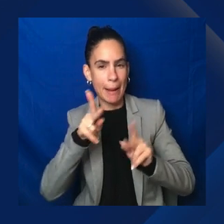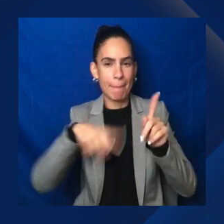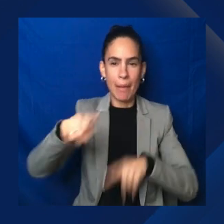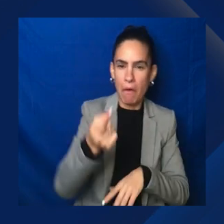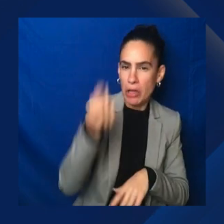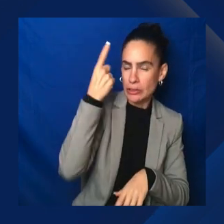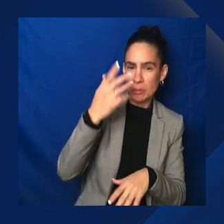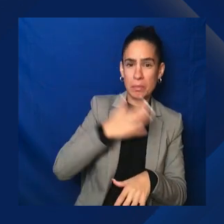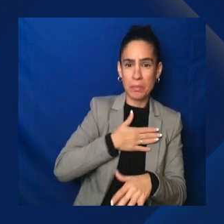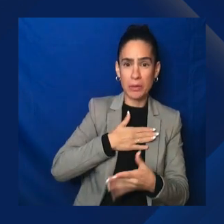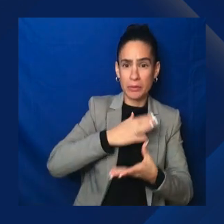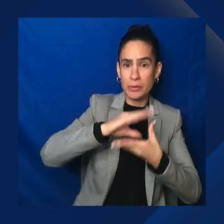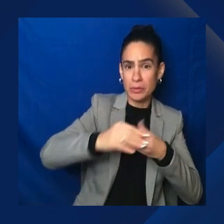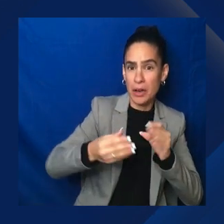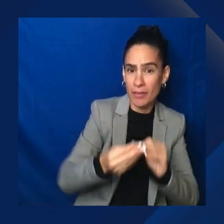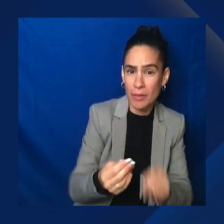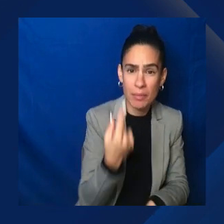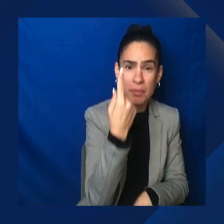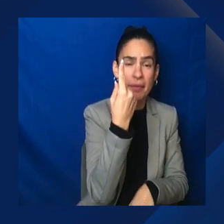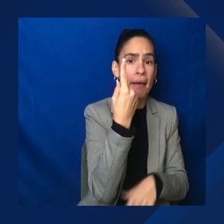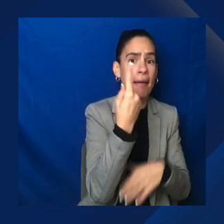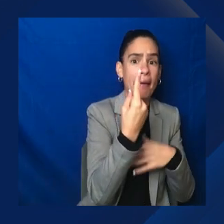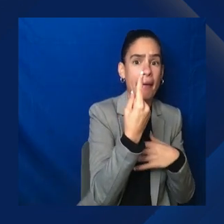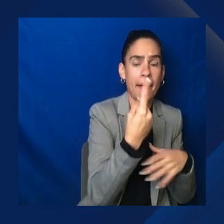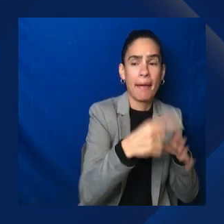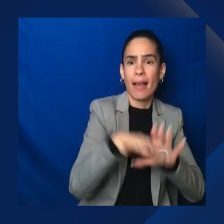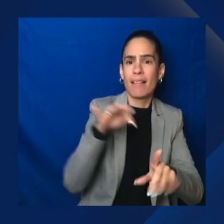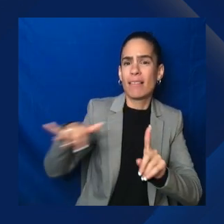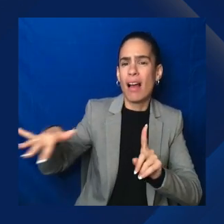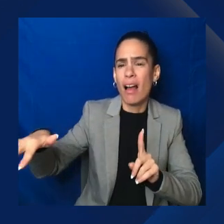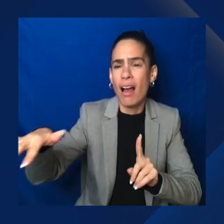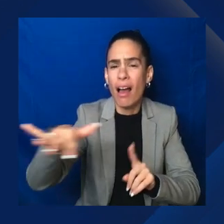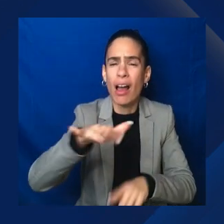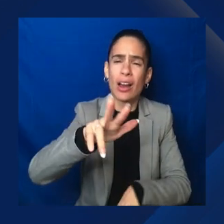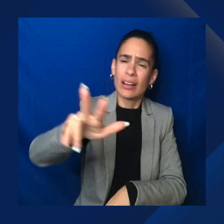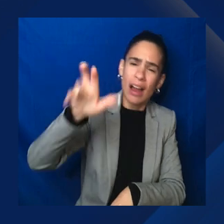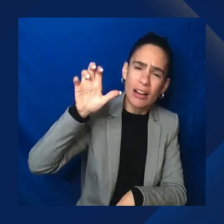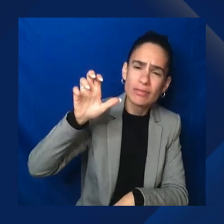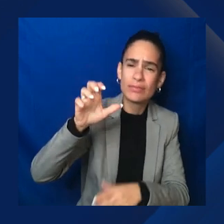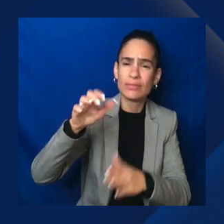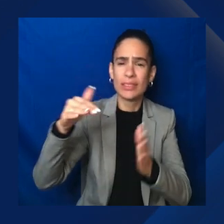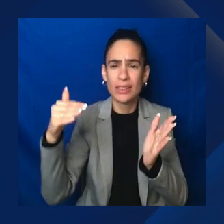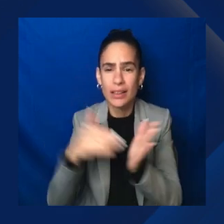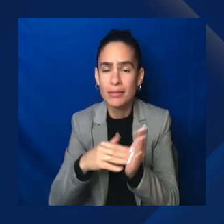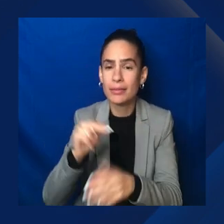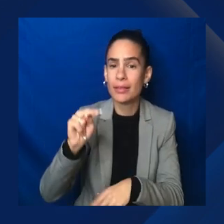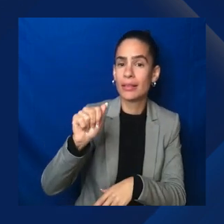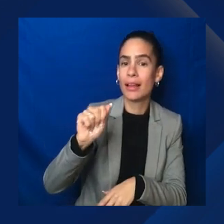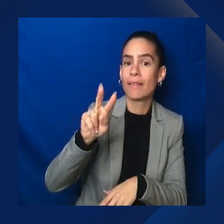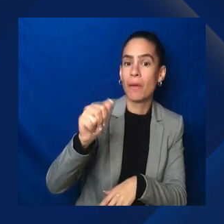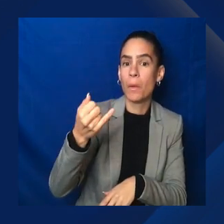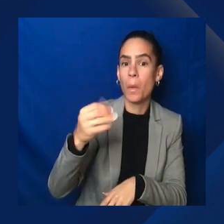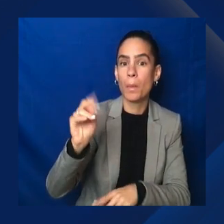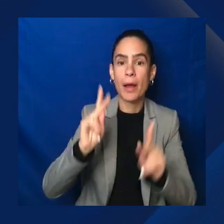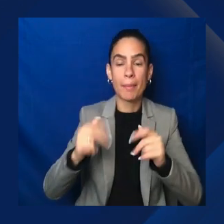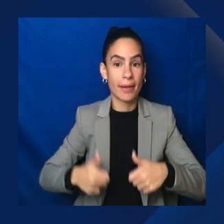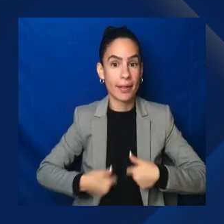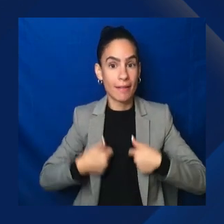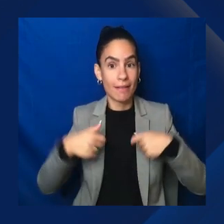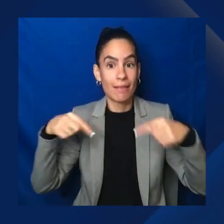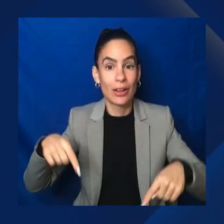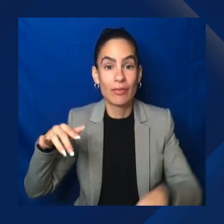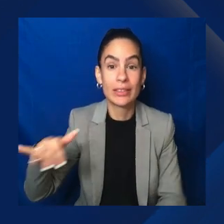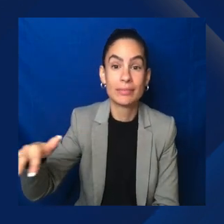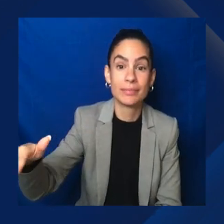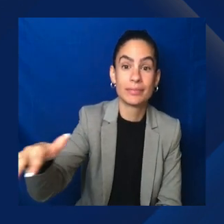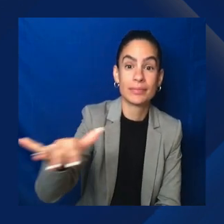one in, the 300,000 or so Navajo people that live out there. I'm pretty sure I'm one of the few that